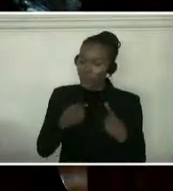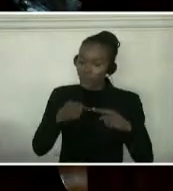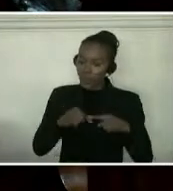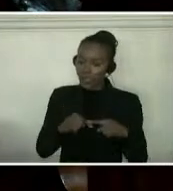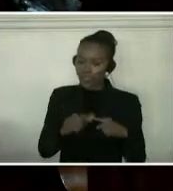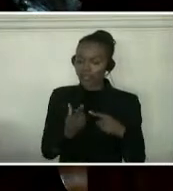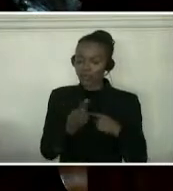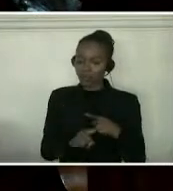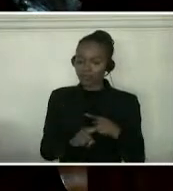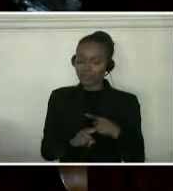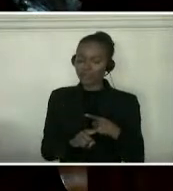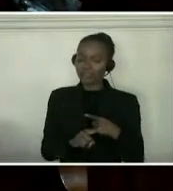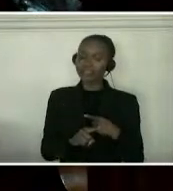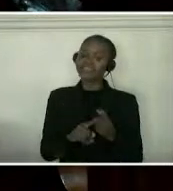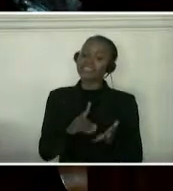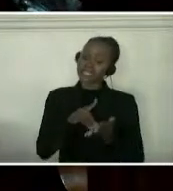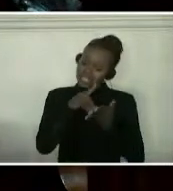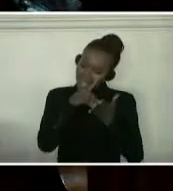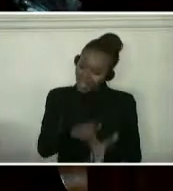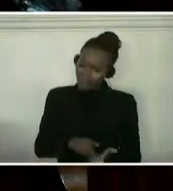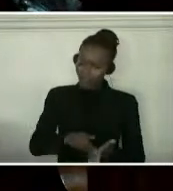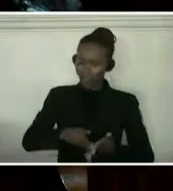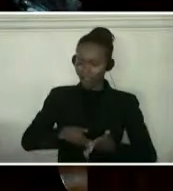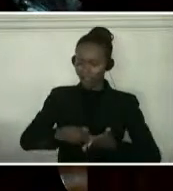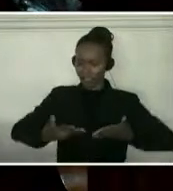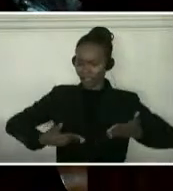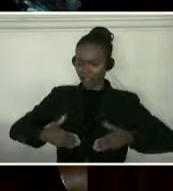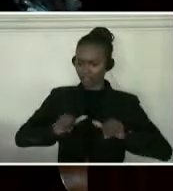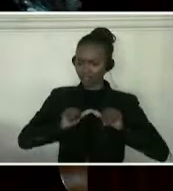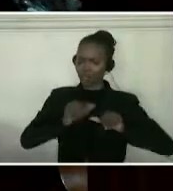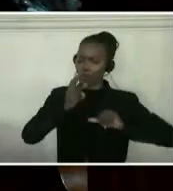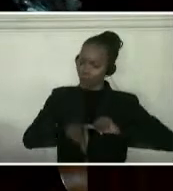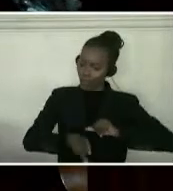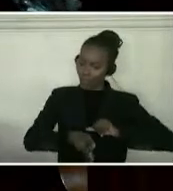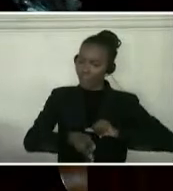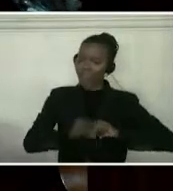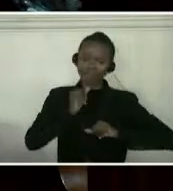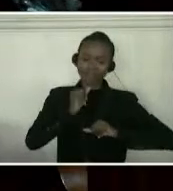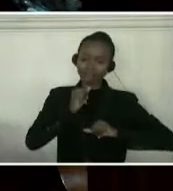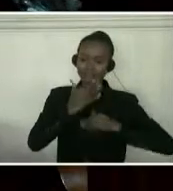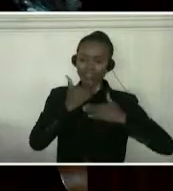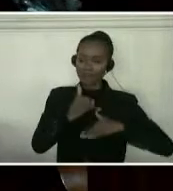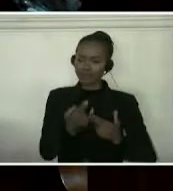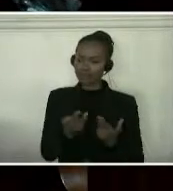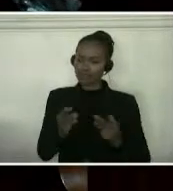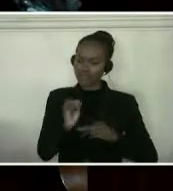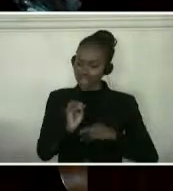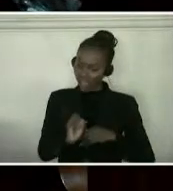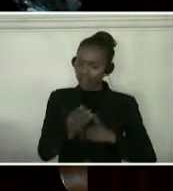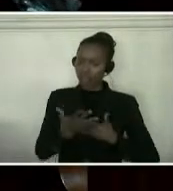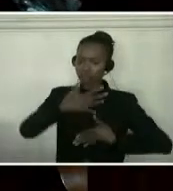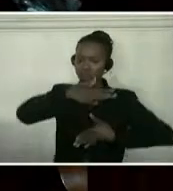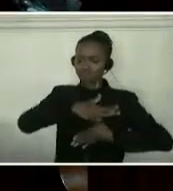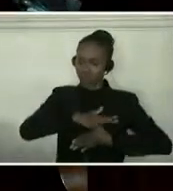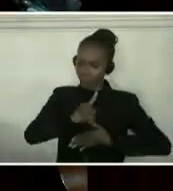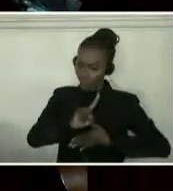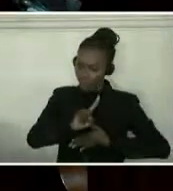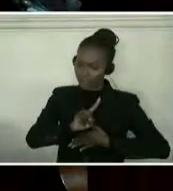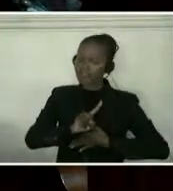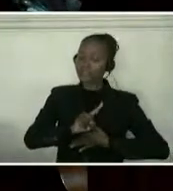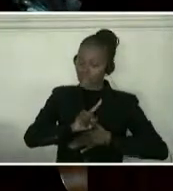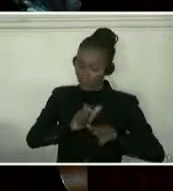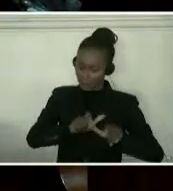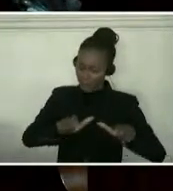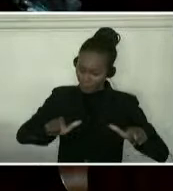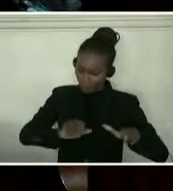deliver with the limited resources that we are having in prioritizing is it was abandoned